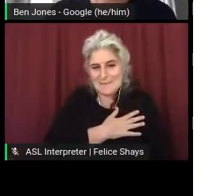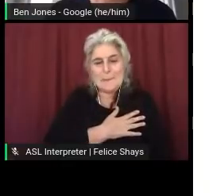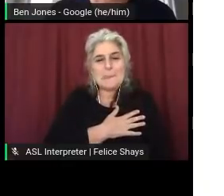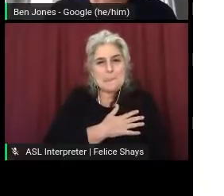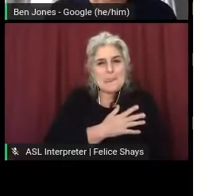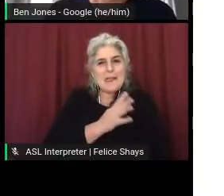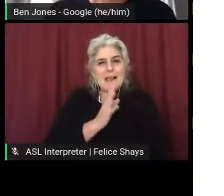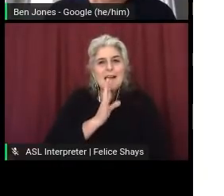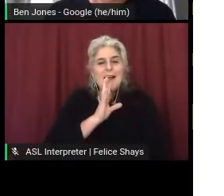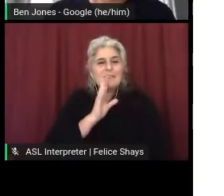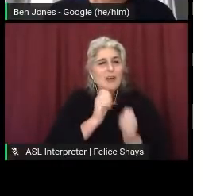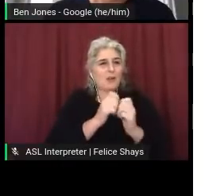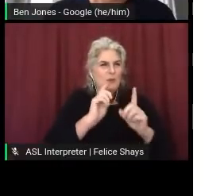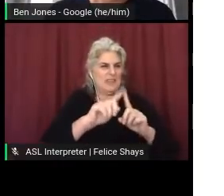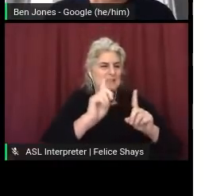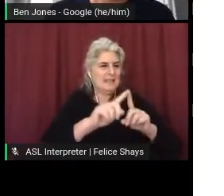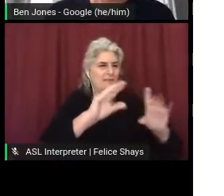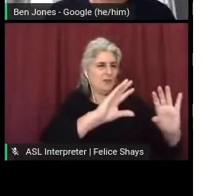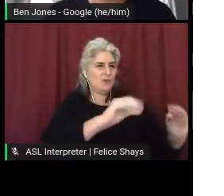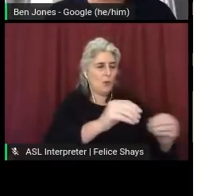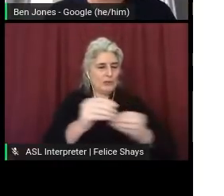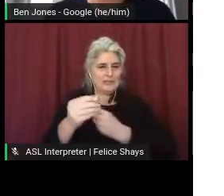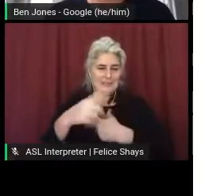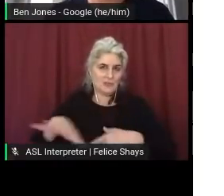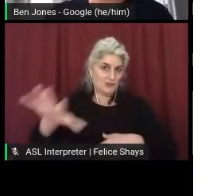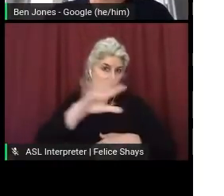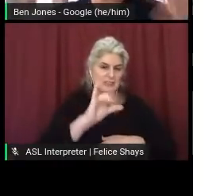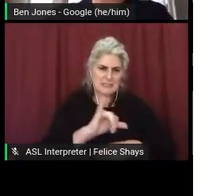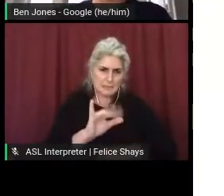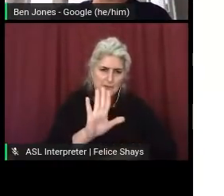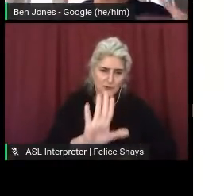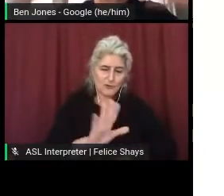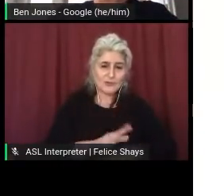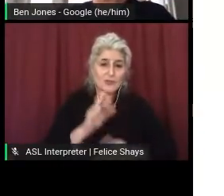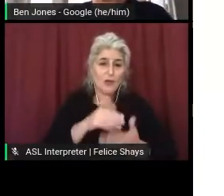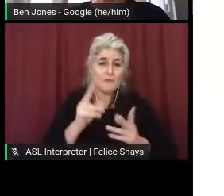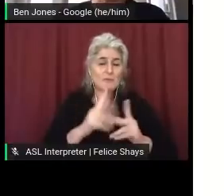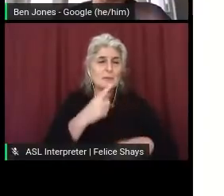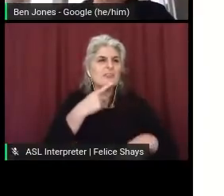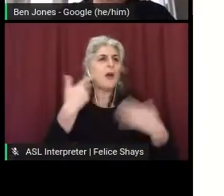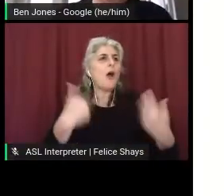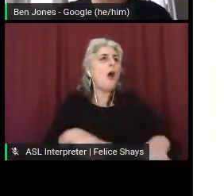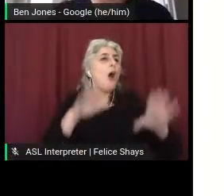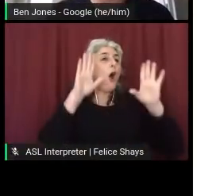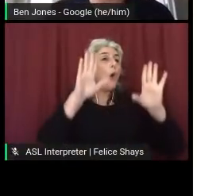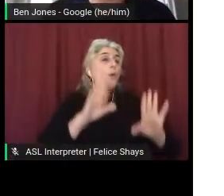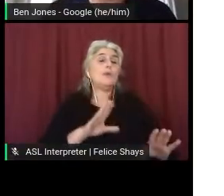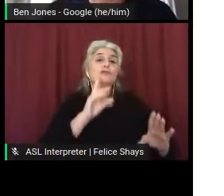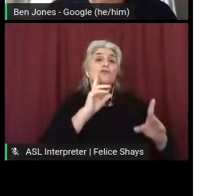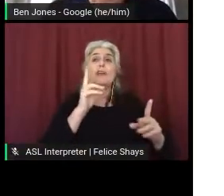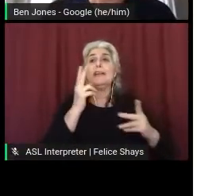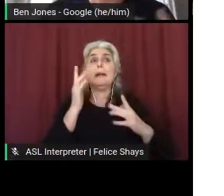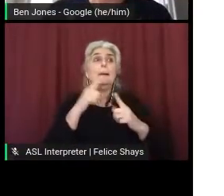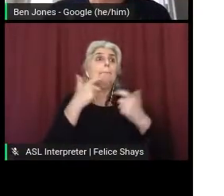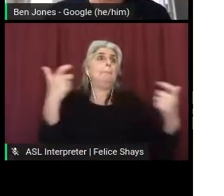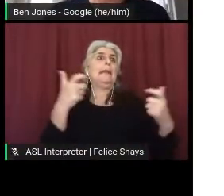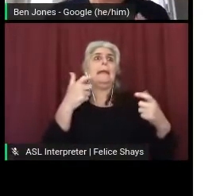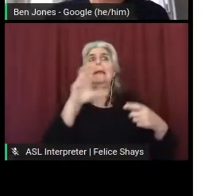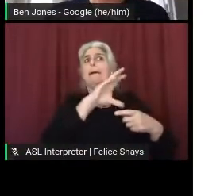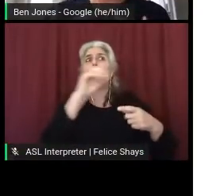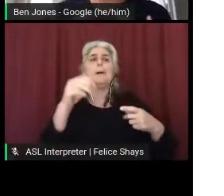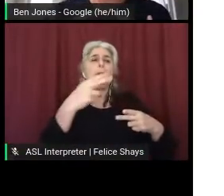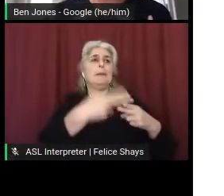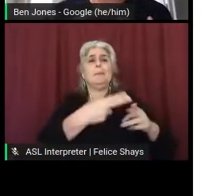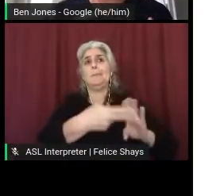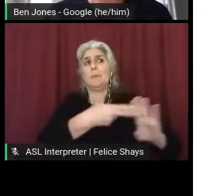organizations like yours, and the message I most frequently get is, oh, it's great to see what these big brands are doing, but our brand,